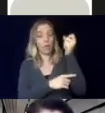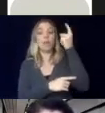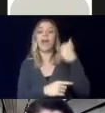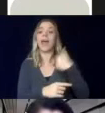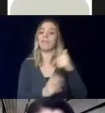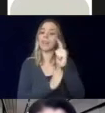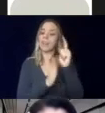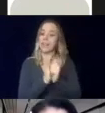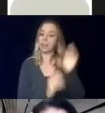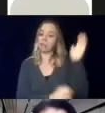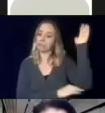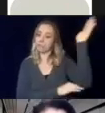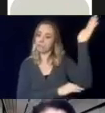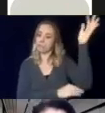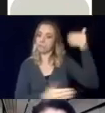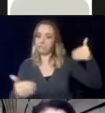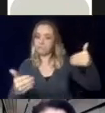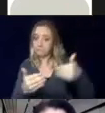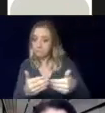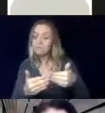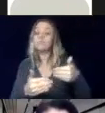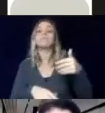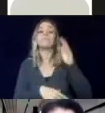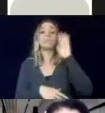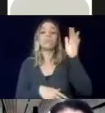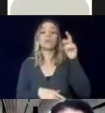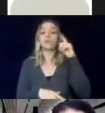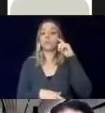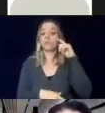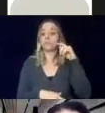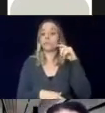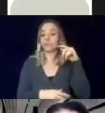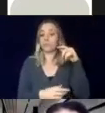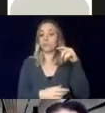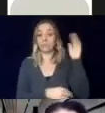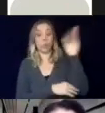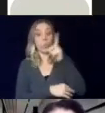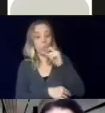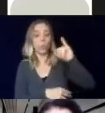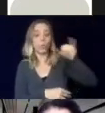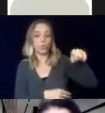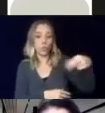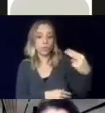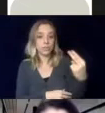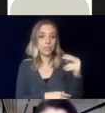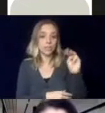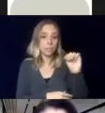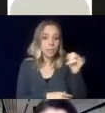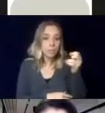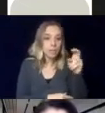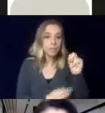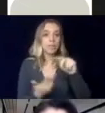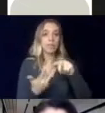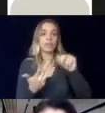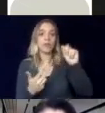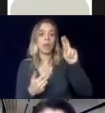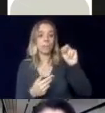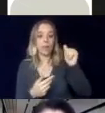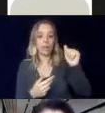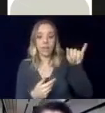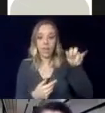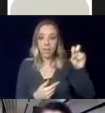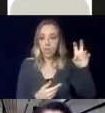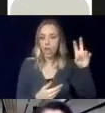series coming up. It will be presented for both sessions by Joseph McMenamin and Amanda Enyart. You might be familiar with both